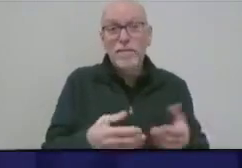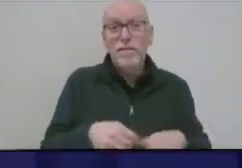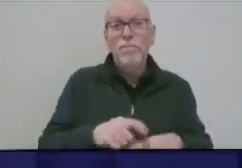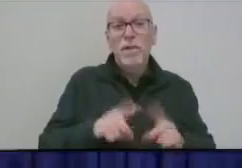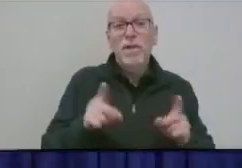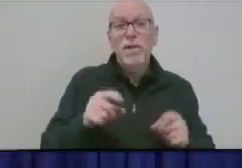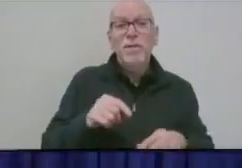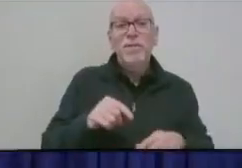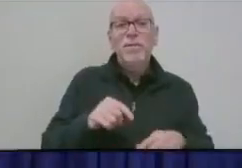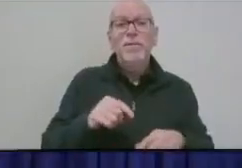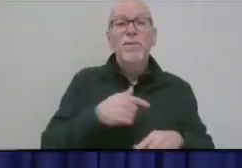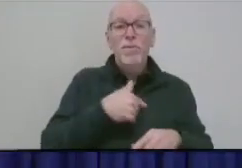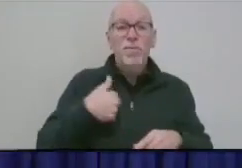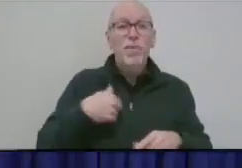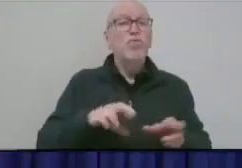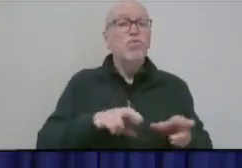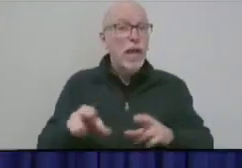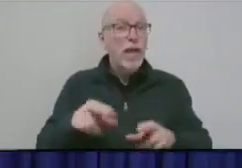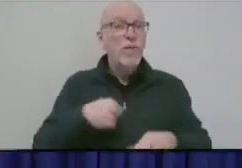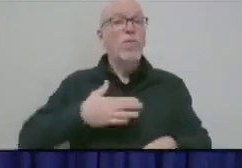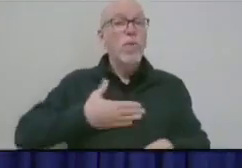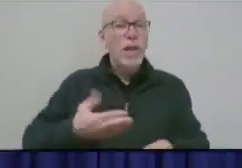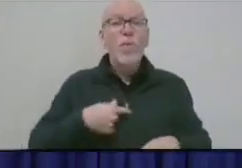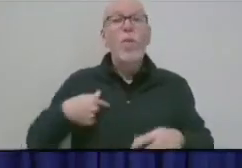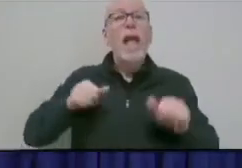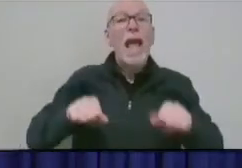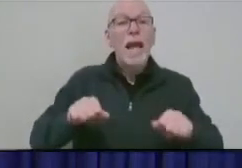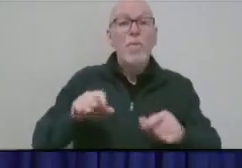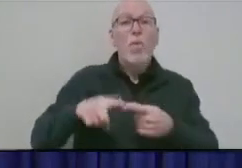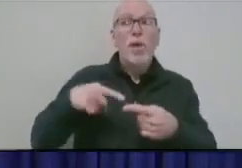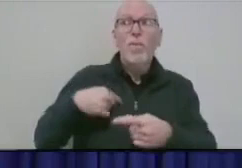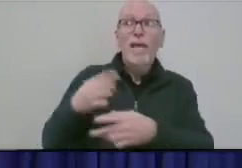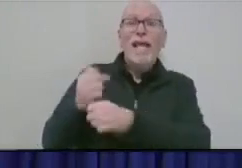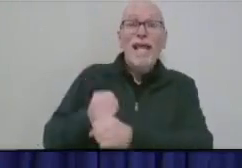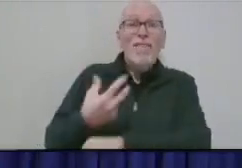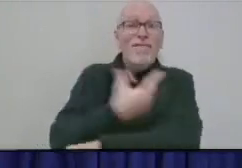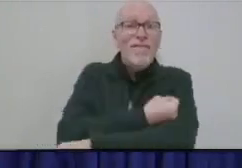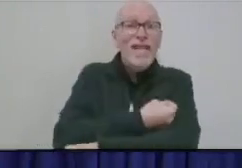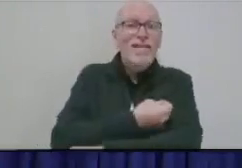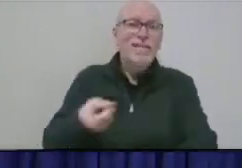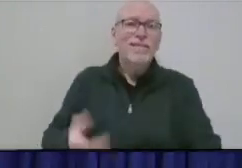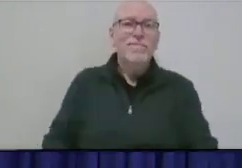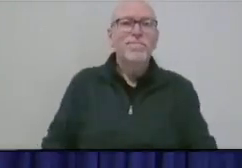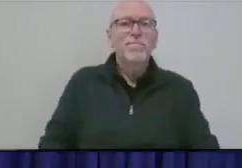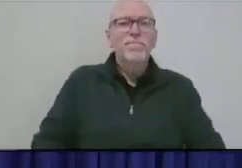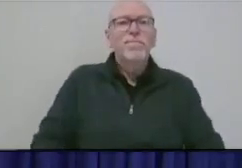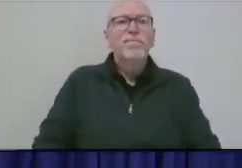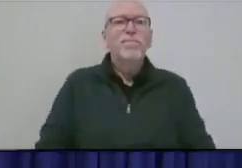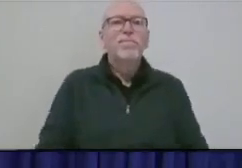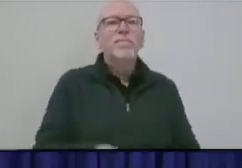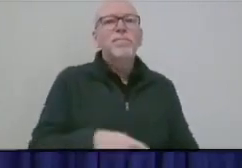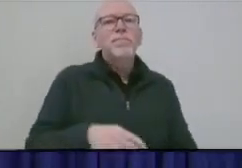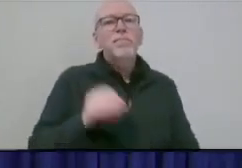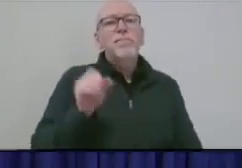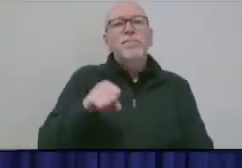But we are ready and willing and able as soon as we get vaccine. Yeah, and I would say